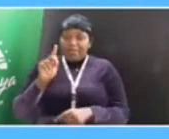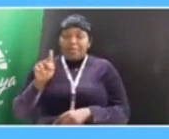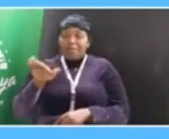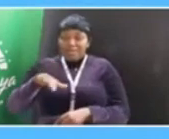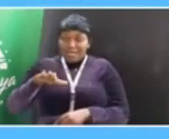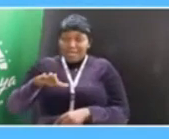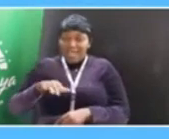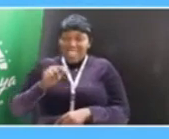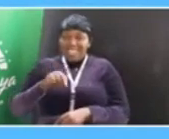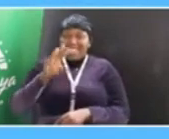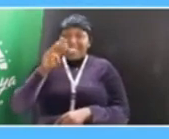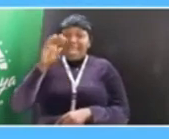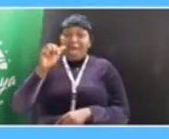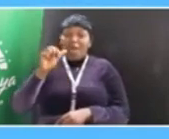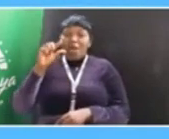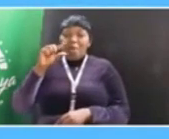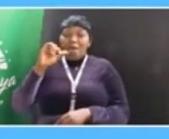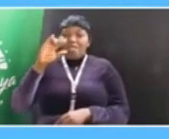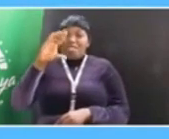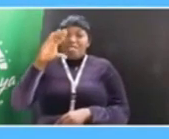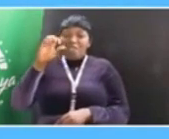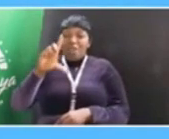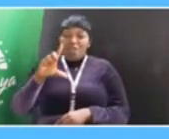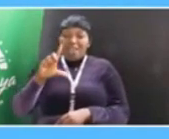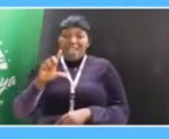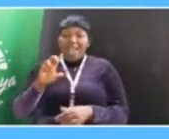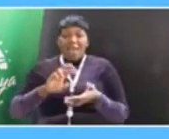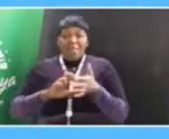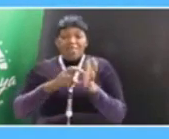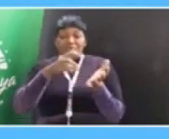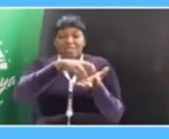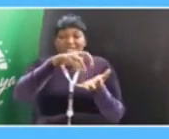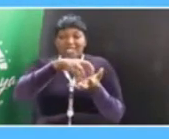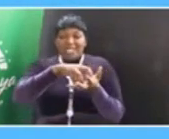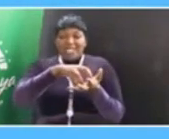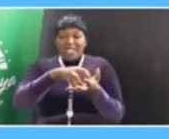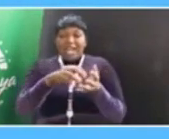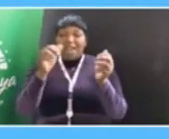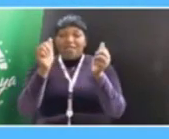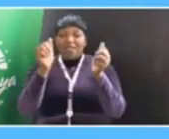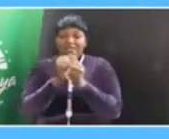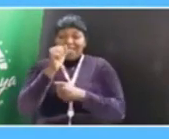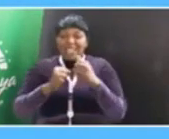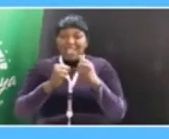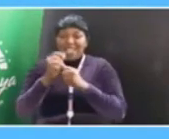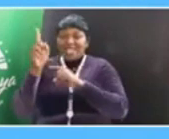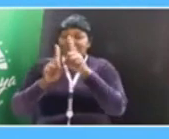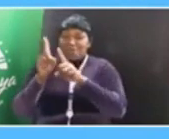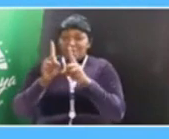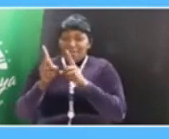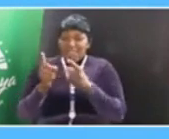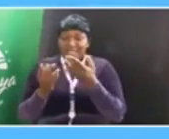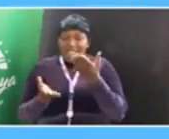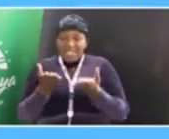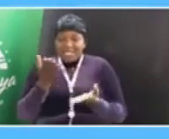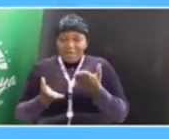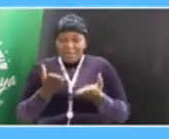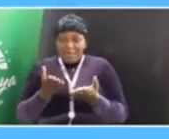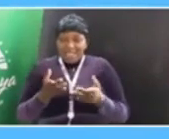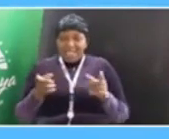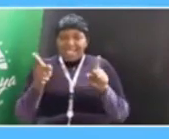name Magical Kenya reflects our status as a premier global tourism destination, and the